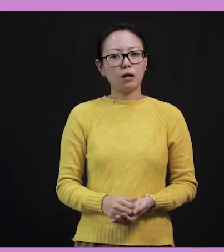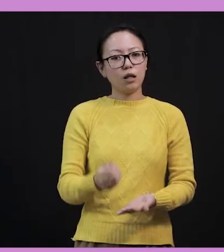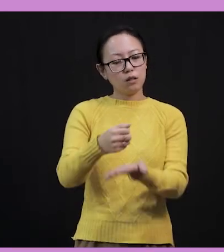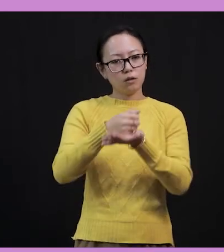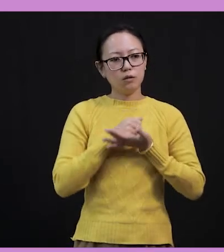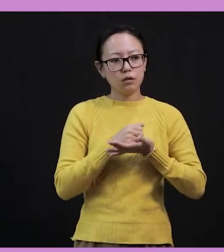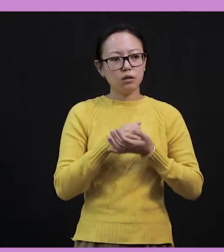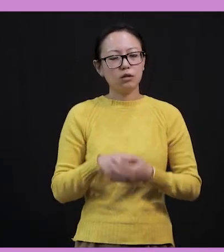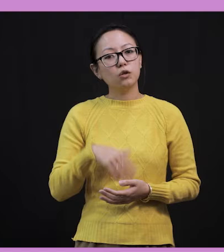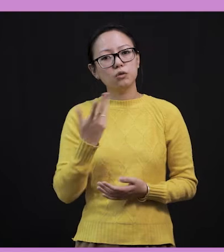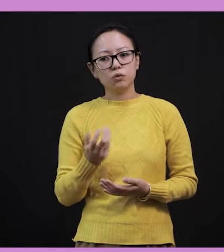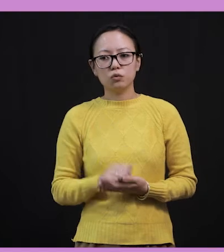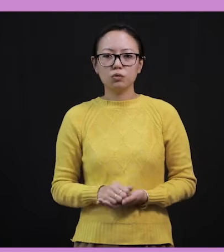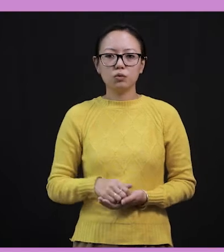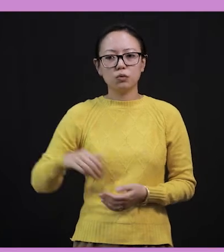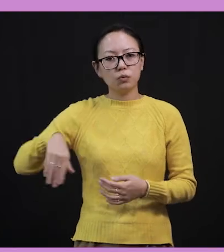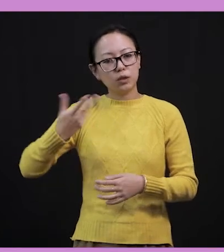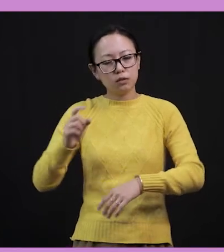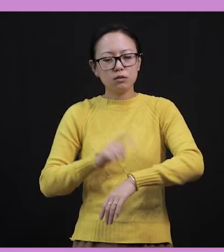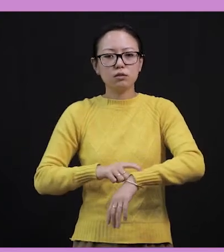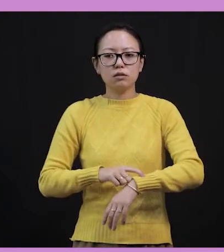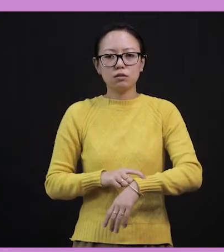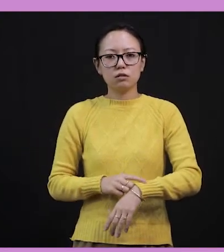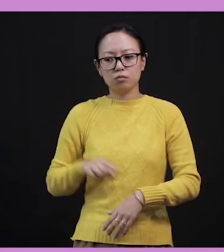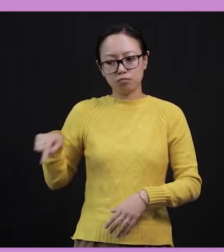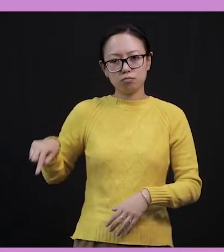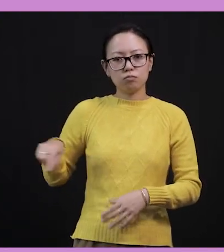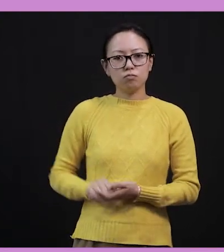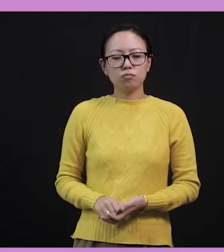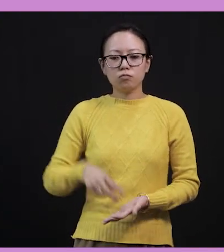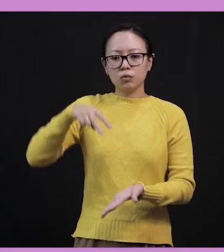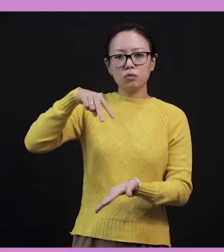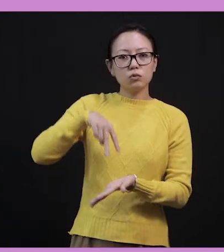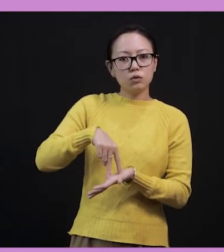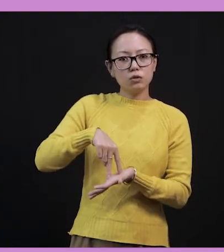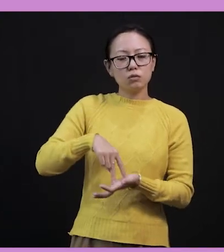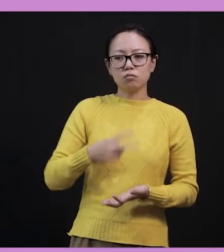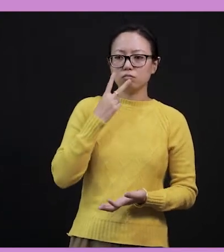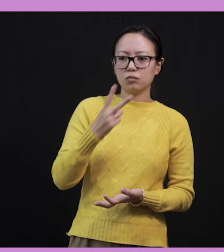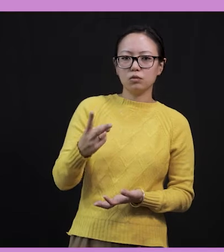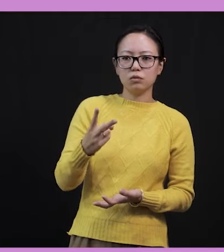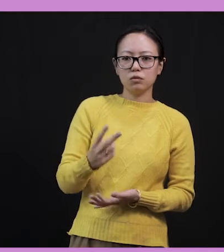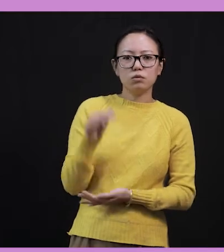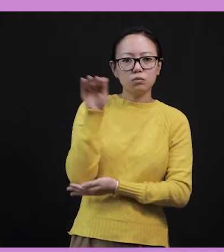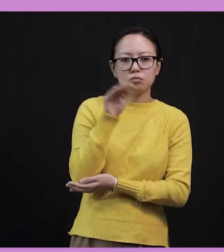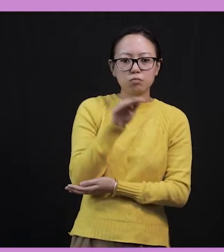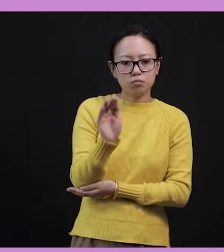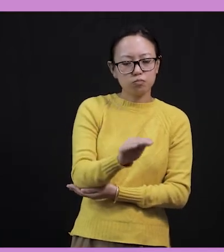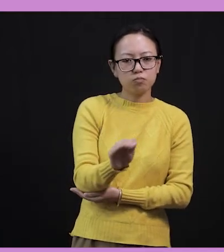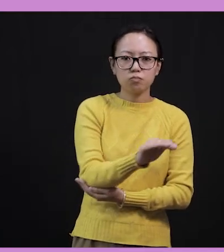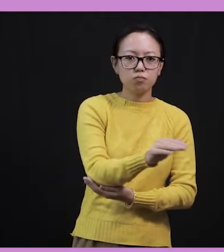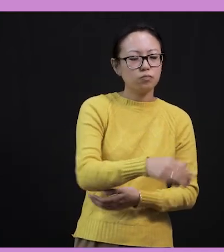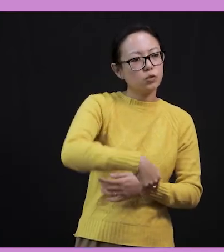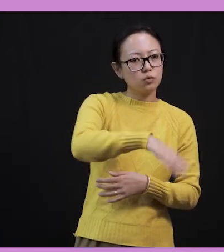to watch the snake pass through the garden. So basically, as I said that the snakes are dangerous,